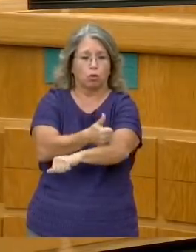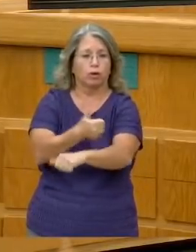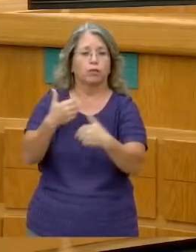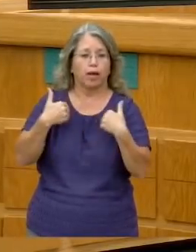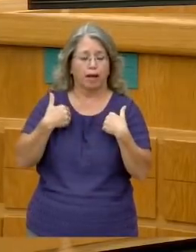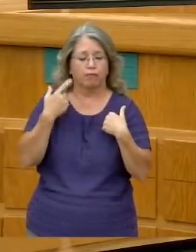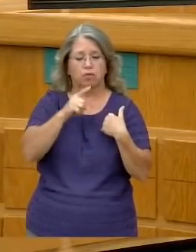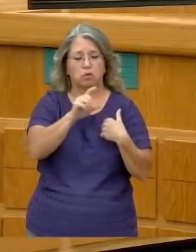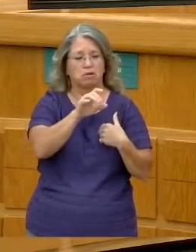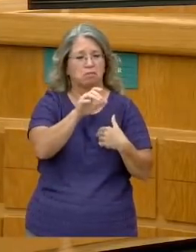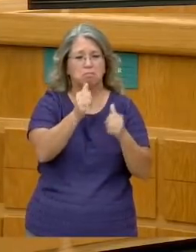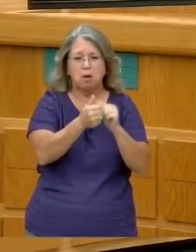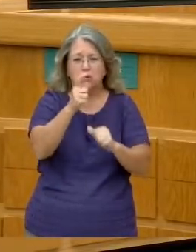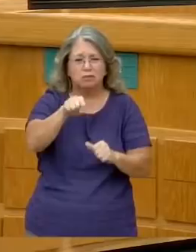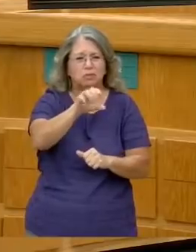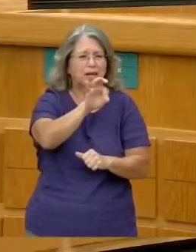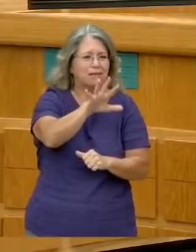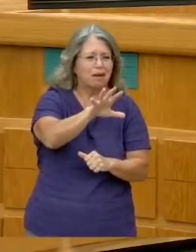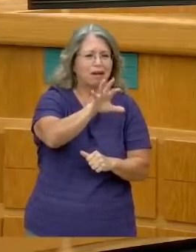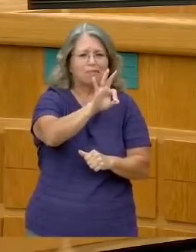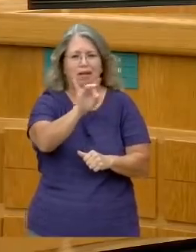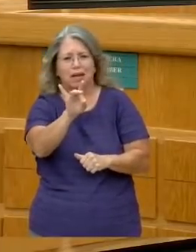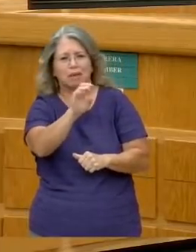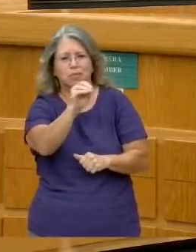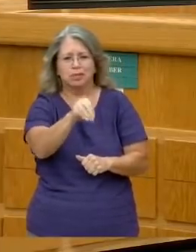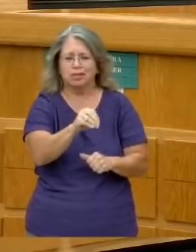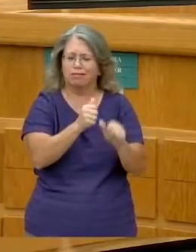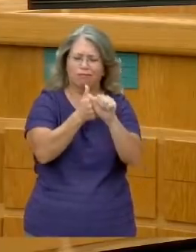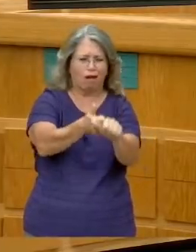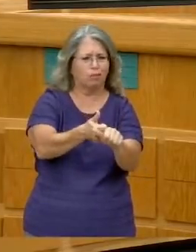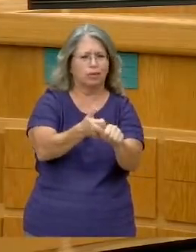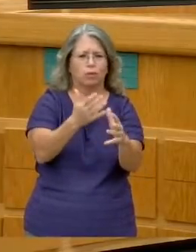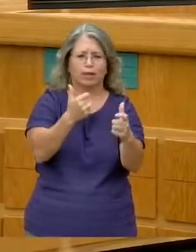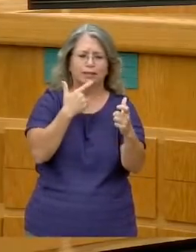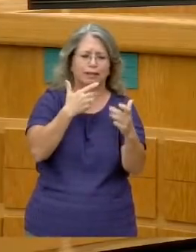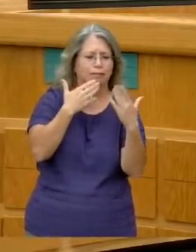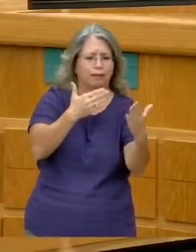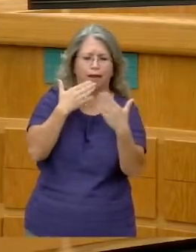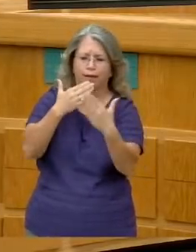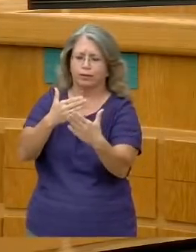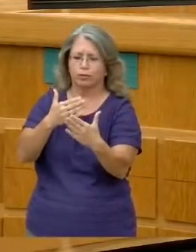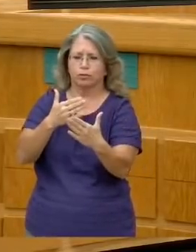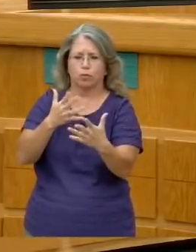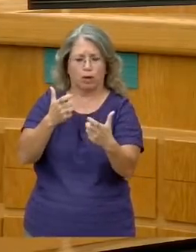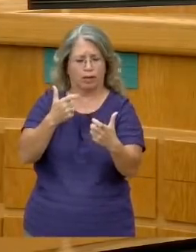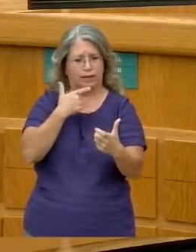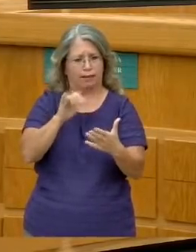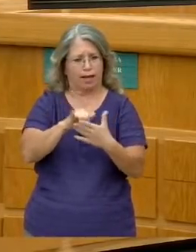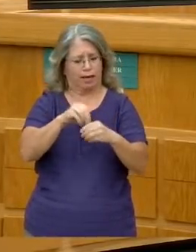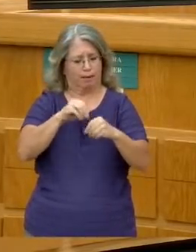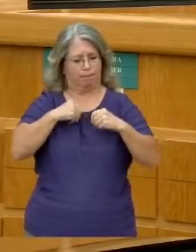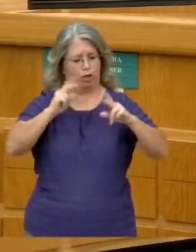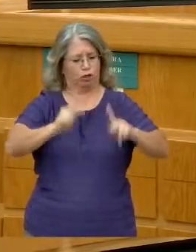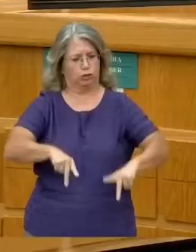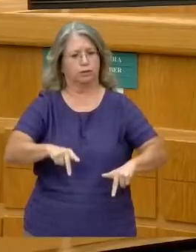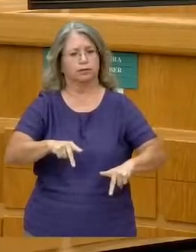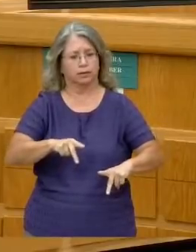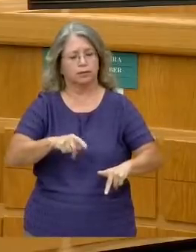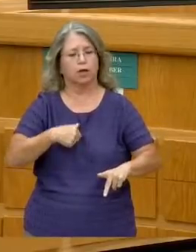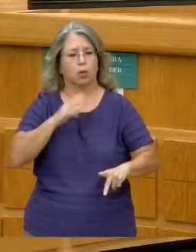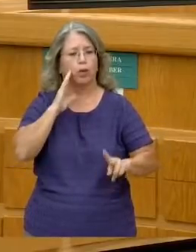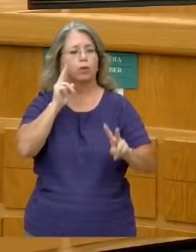95, 98% of you that are compliant, we want to say thank you and say it in a personal way. And so we look forward to seeing you these next 2